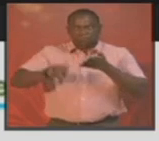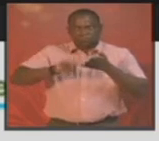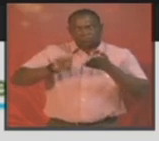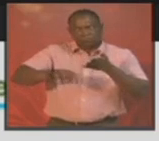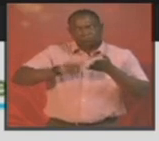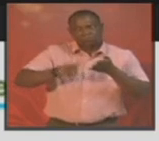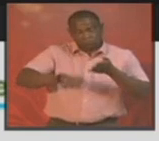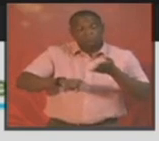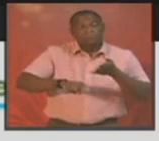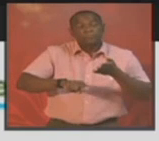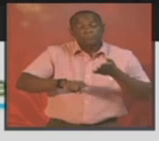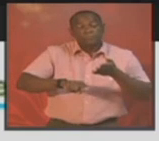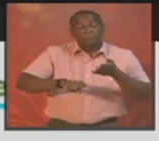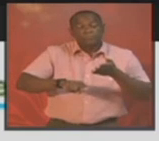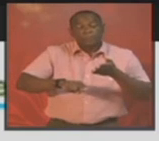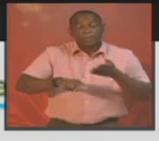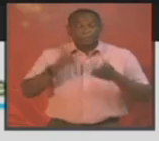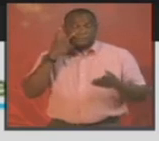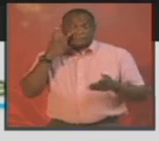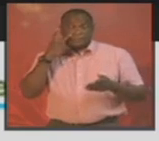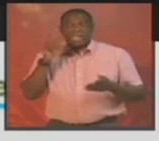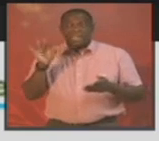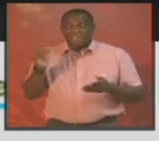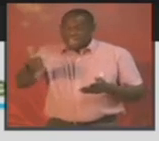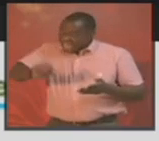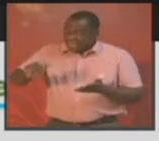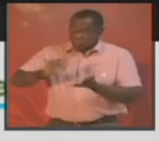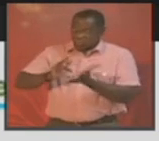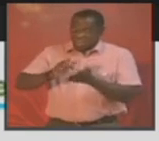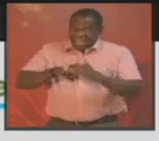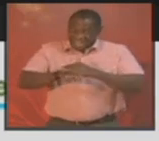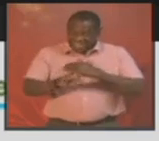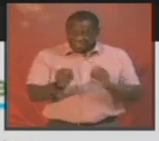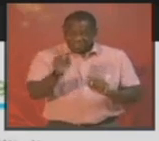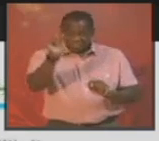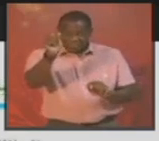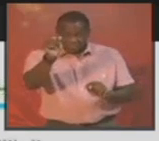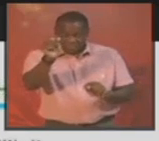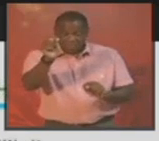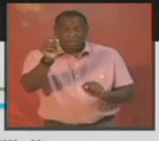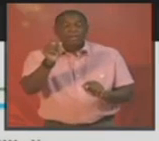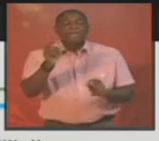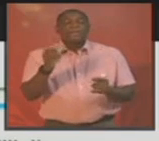different categories that may enter into our borders. Next slide, please.